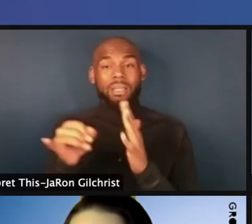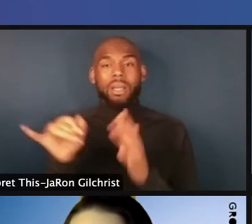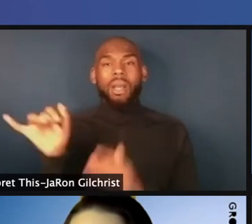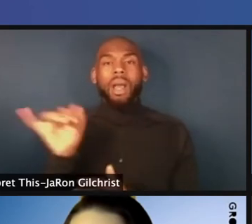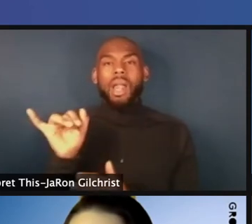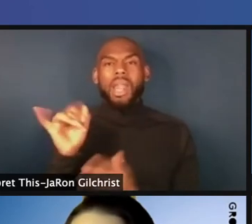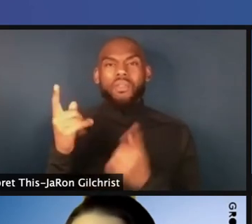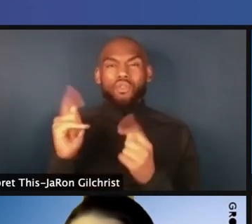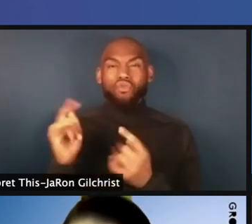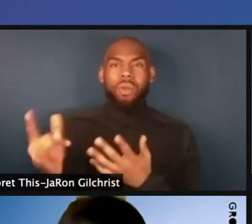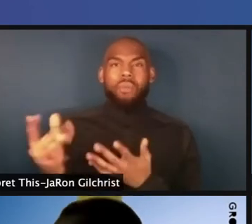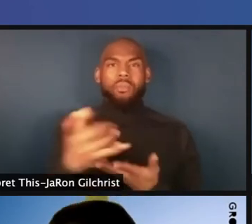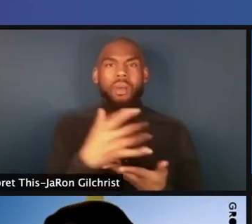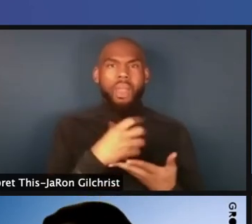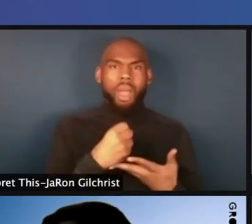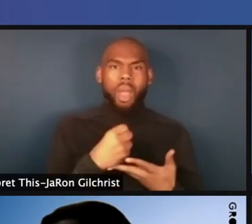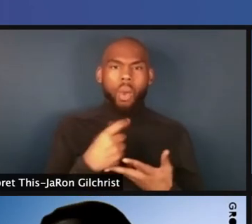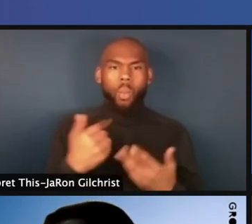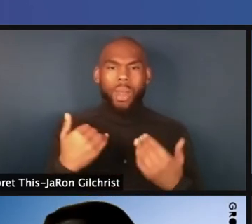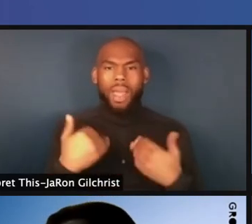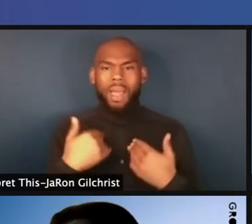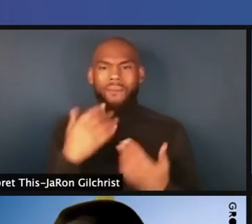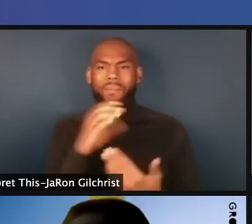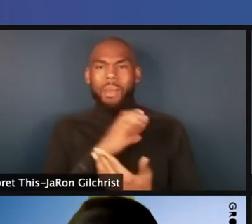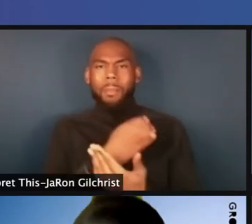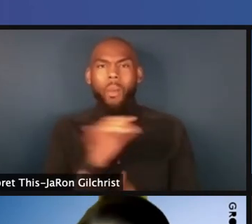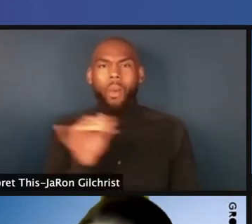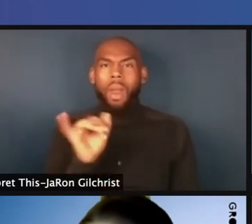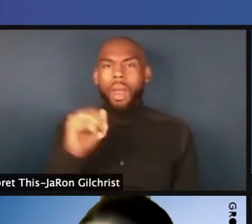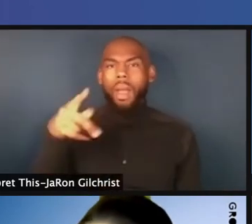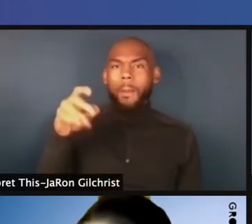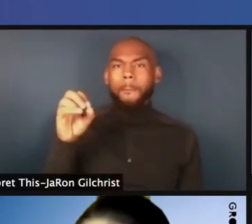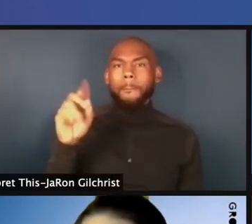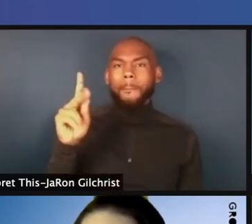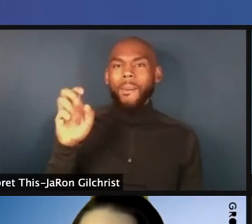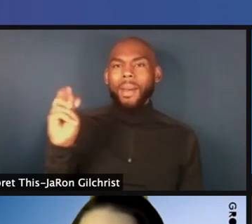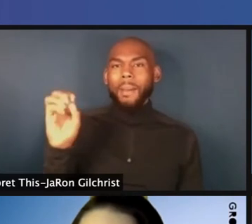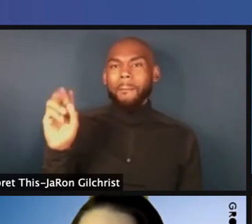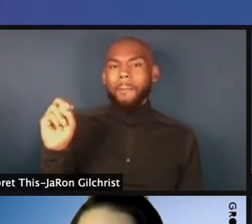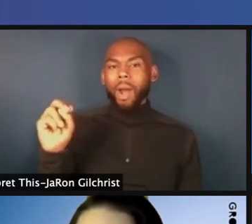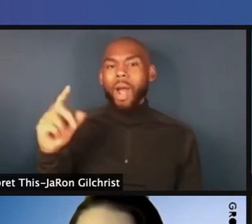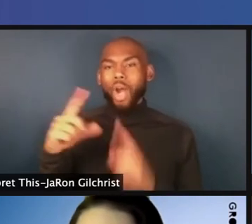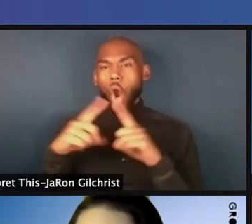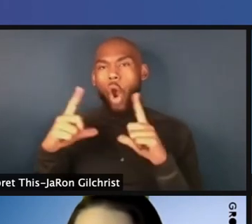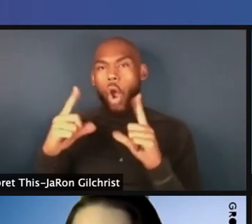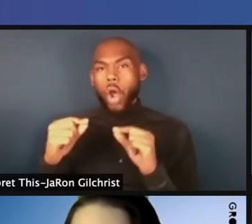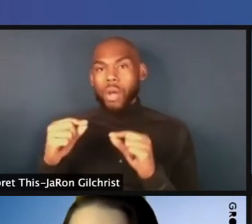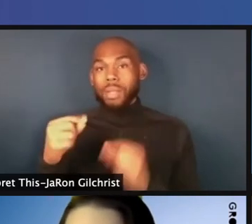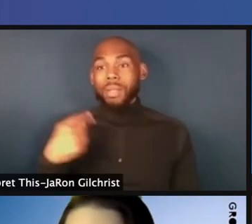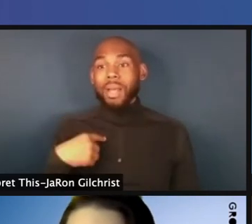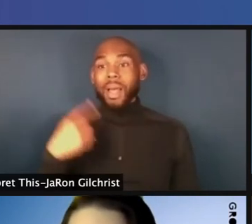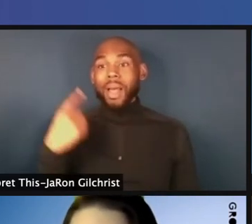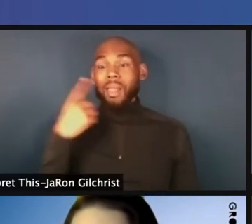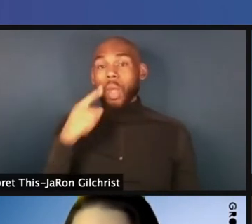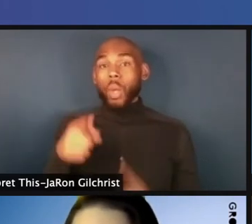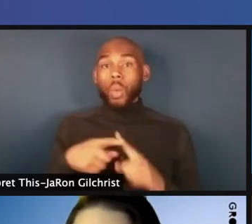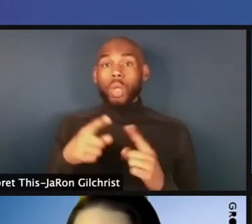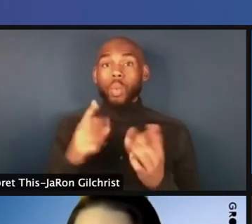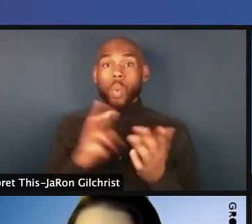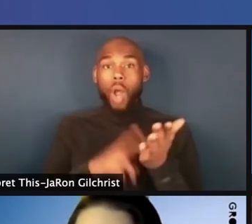cards. Like, we have the power here and they need us. Anyway, and so I think like the power of contracting and